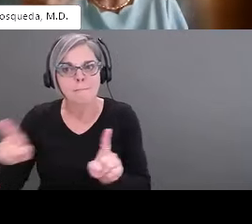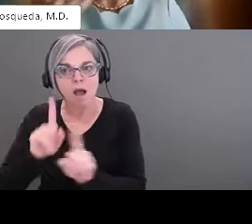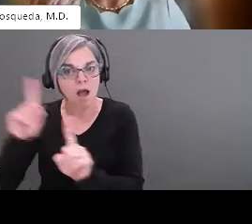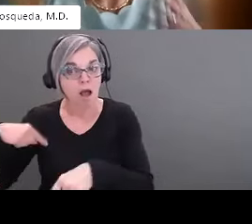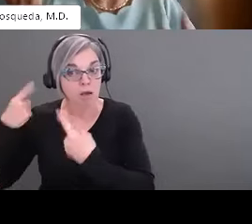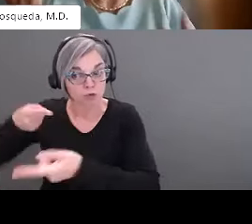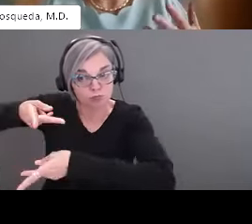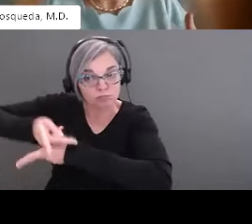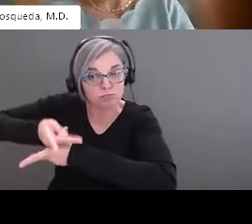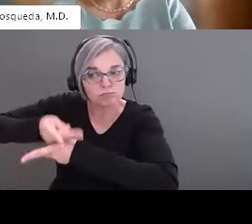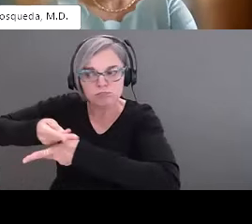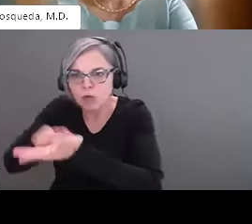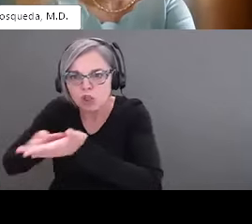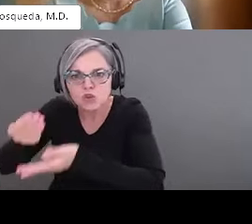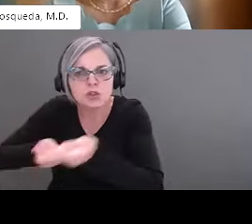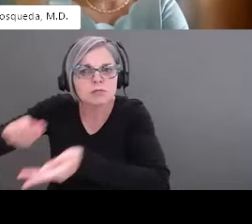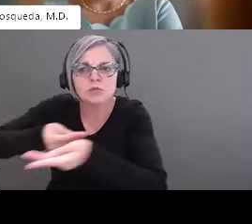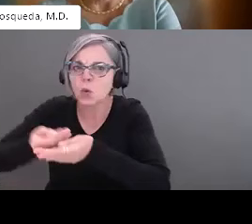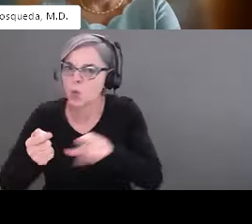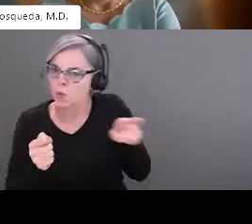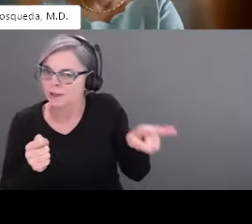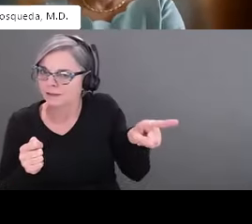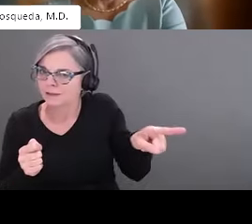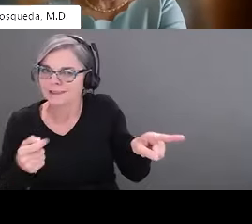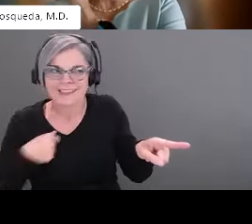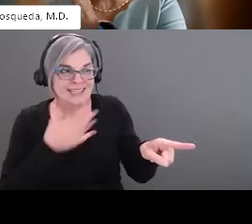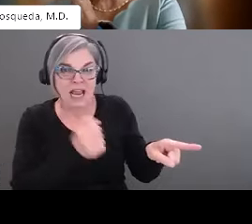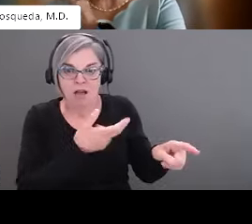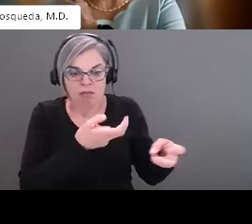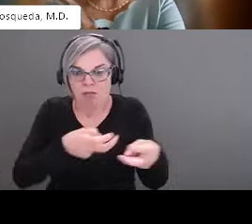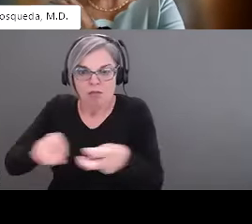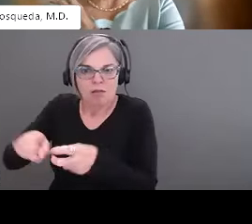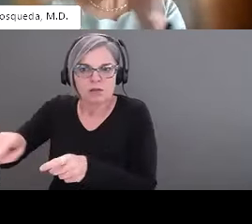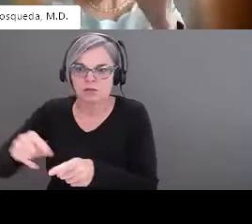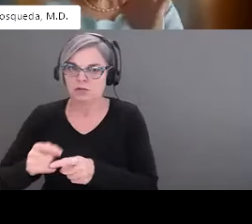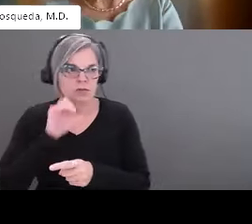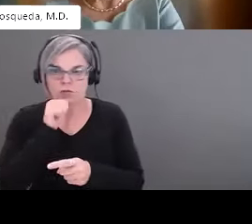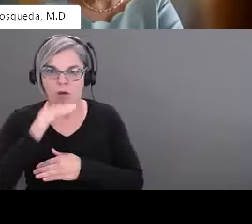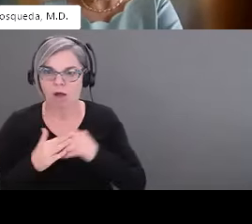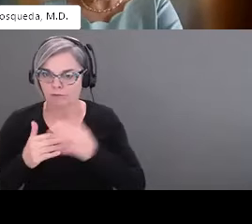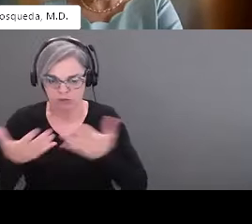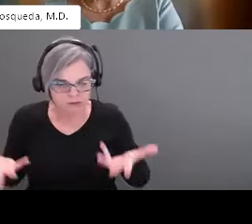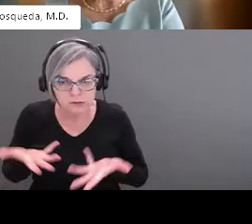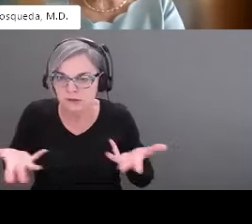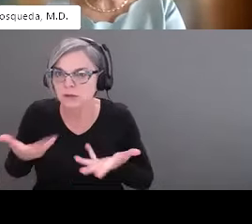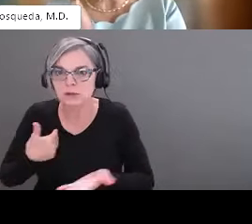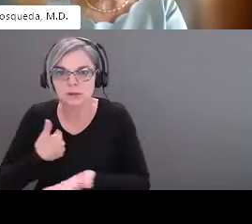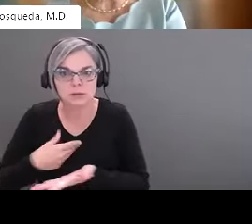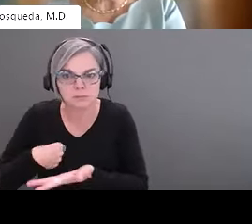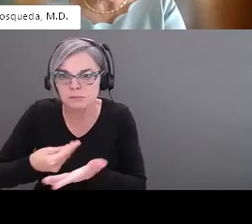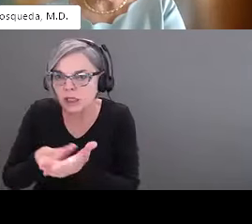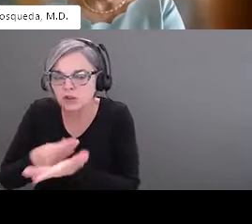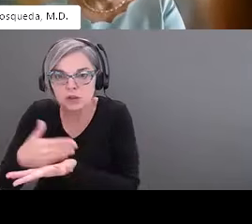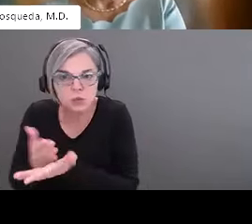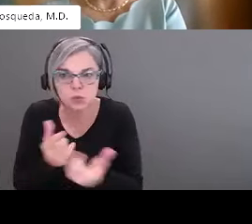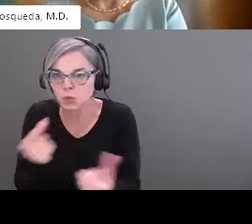really comfortable now trying to handle all the finances. She feels like no matter what she decides, the kids are going to be